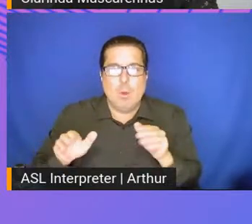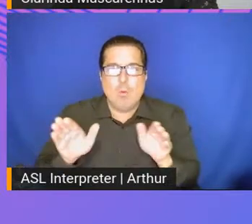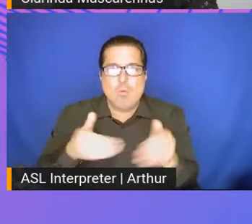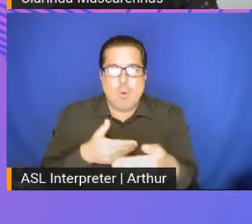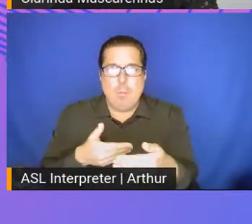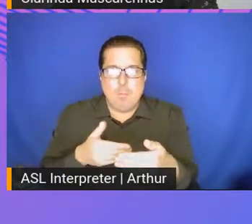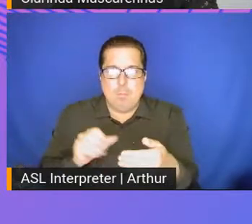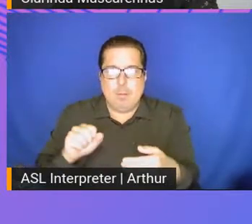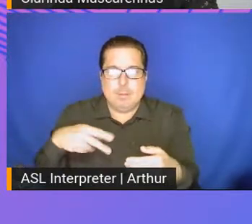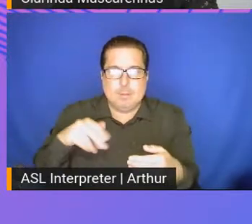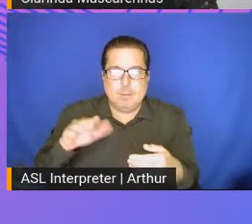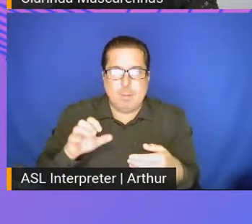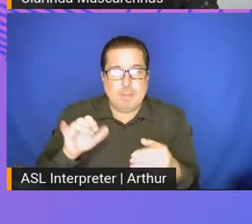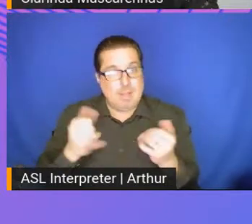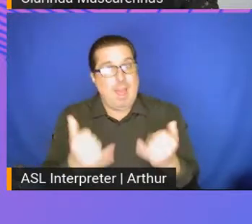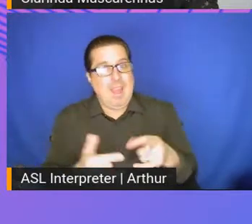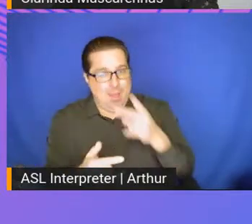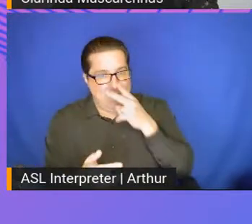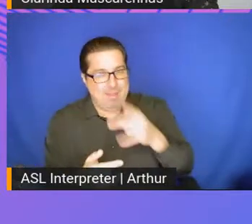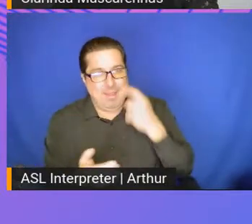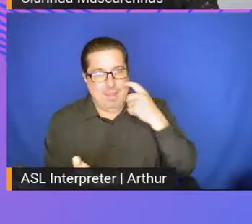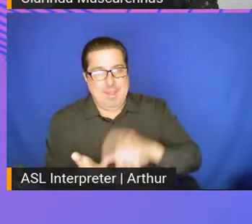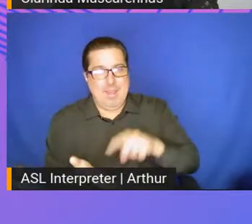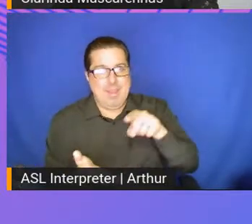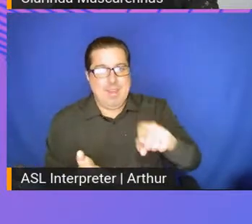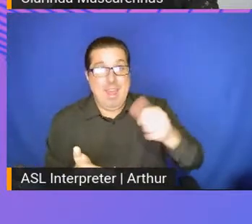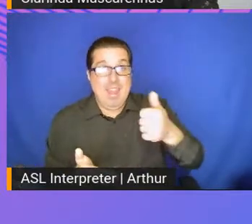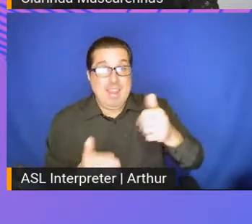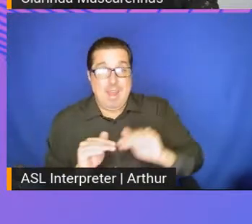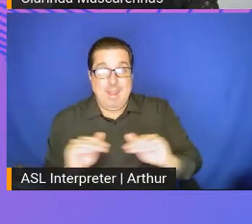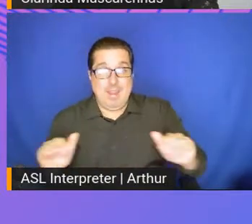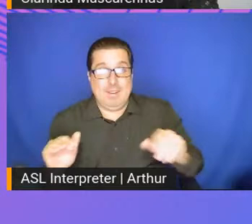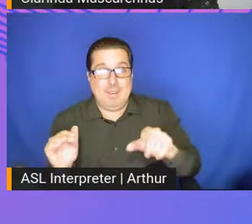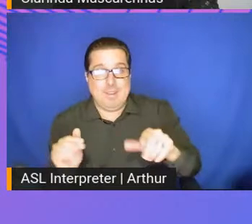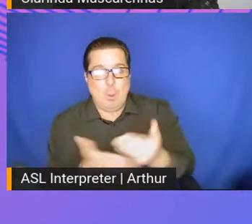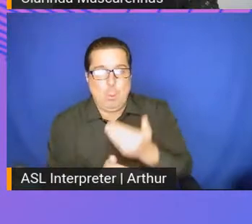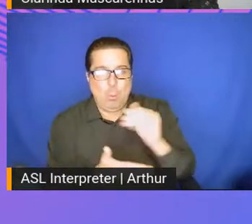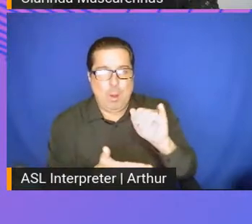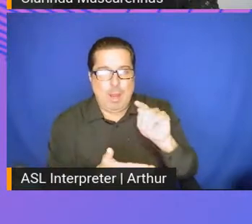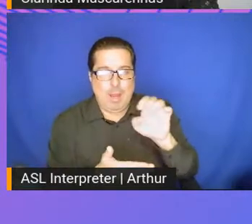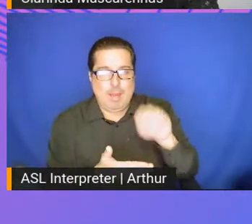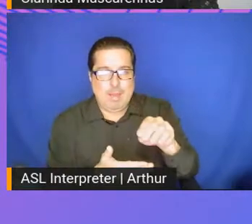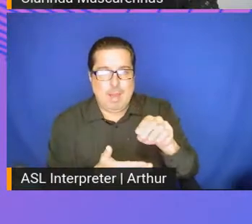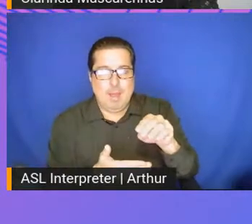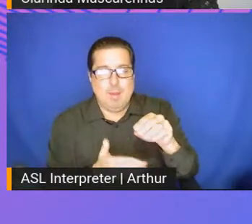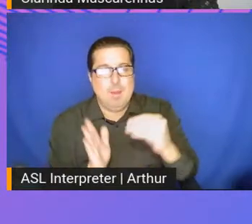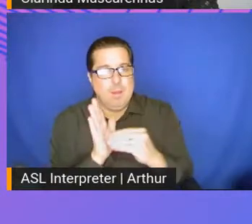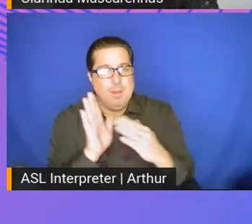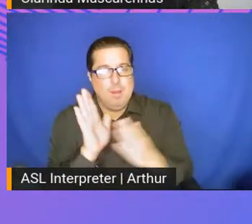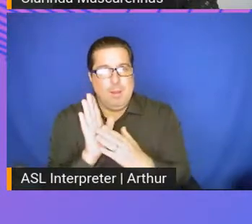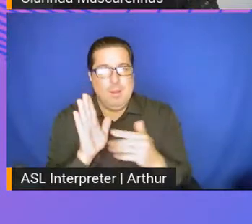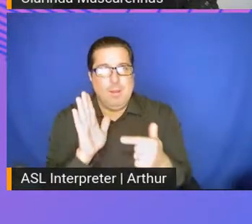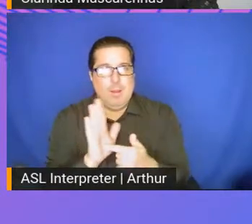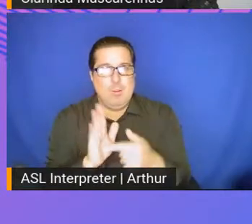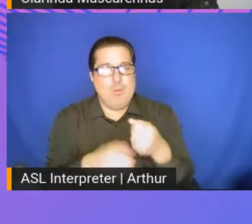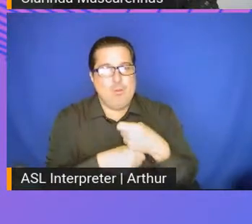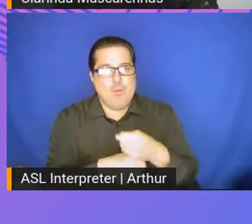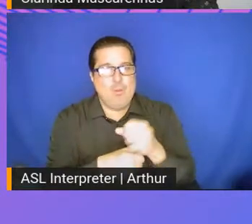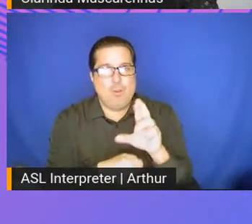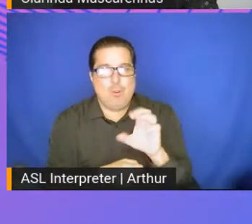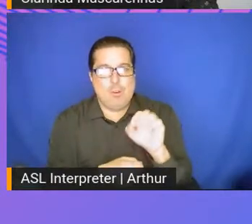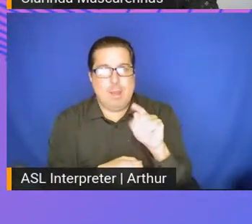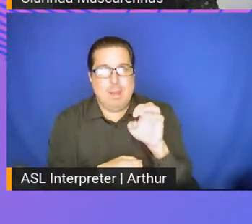Here you go. If you can see in the 10th item, we get a new item get recorded and created, which means